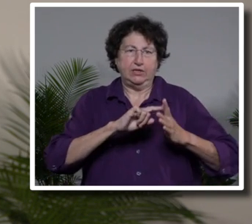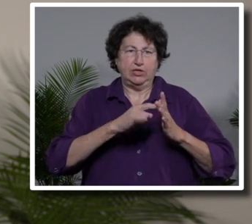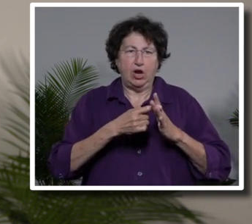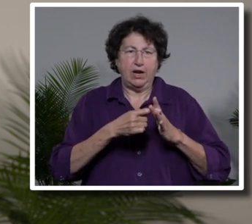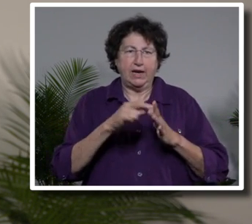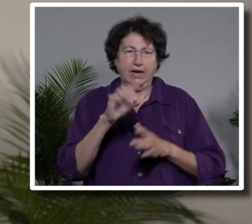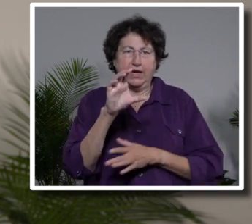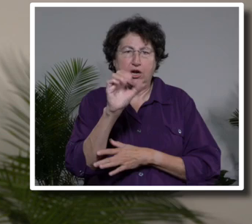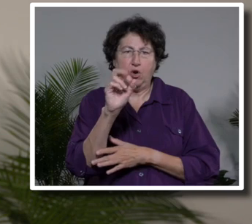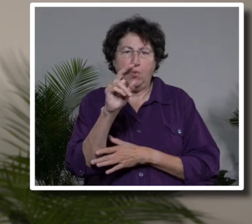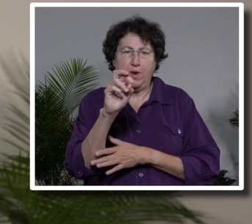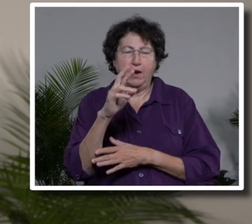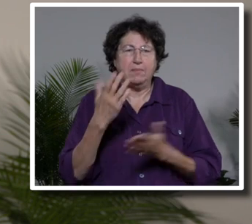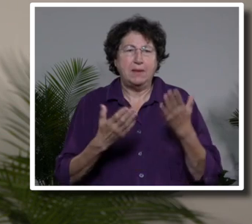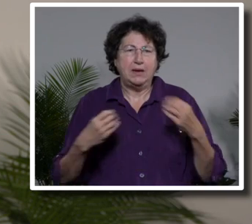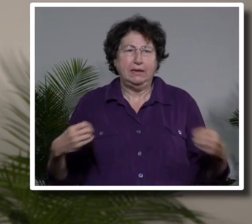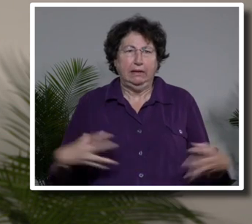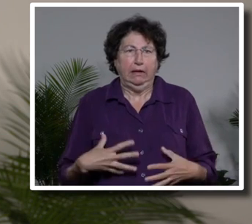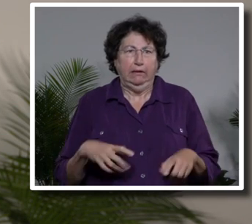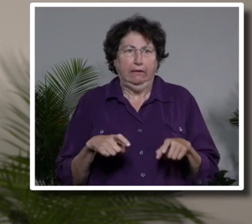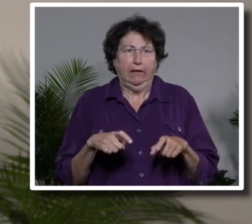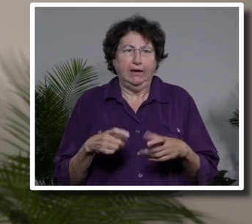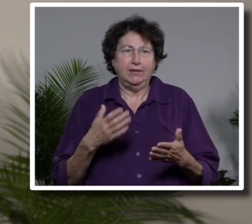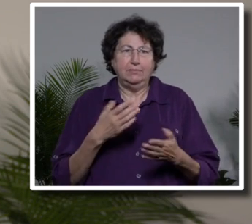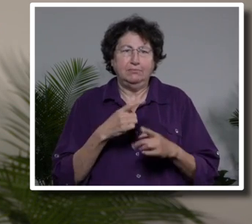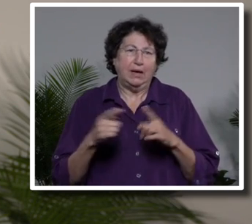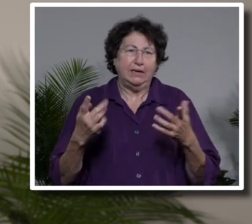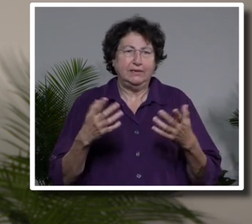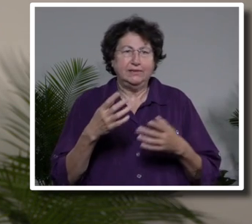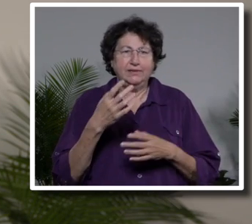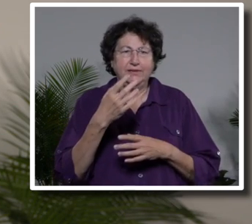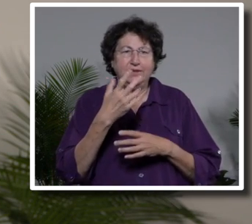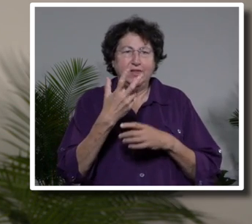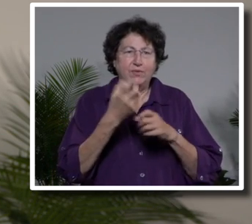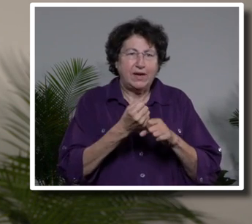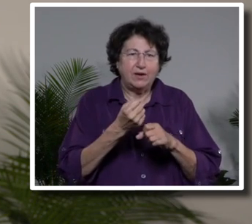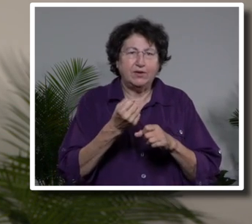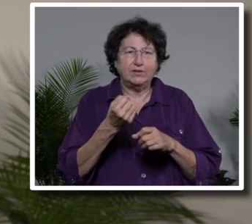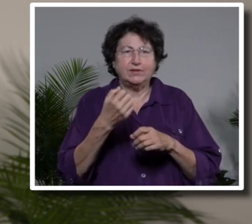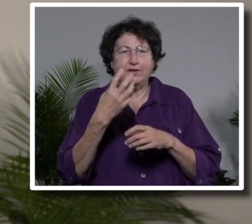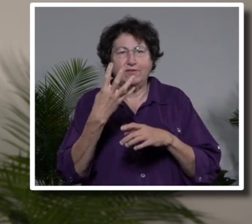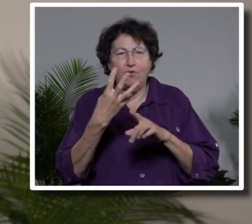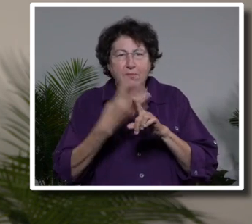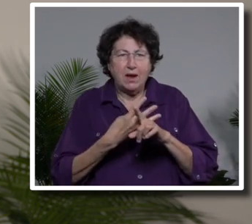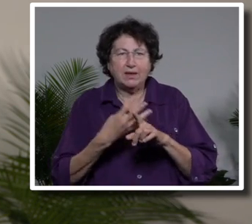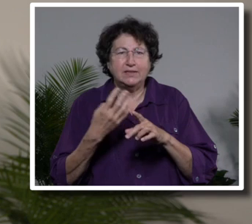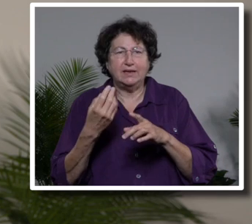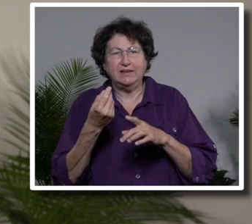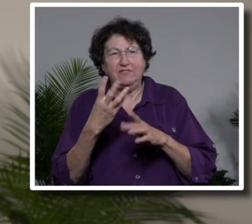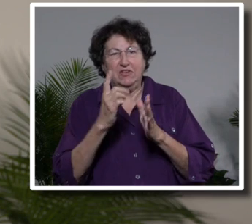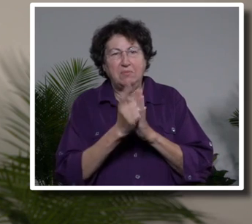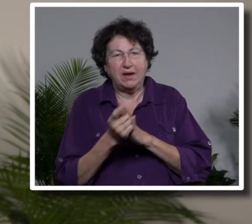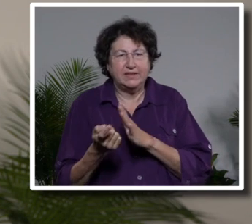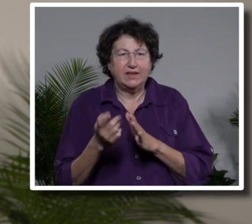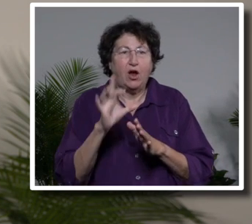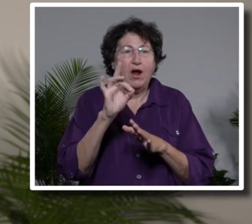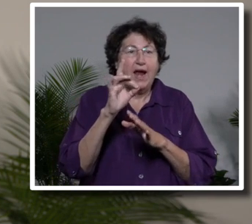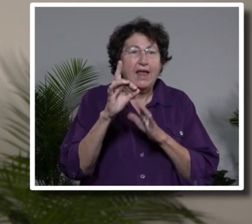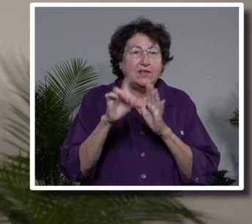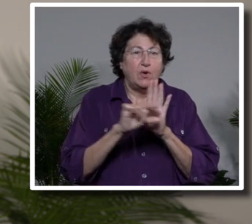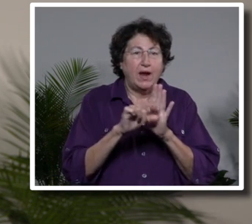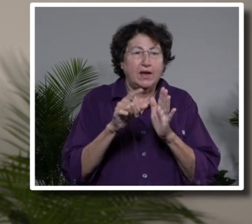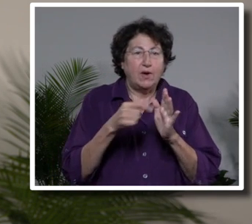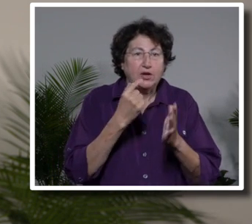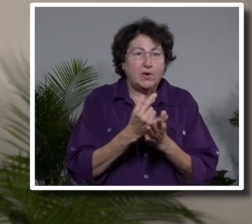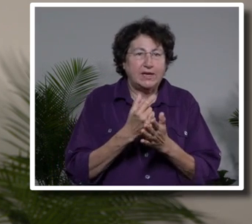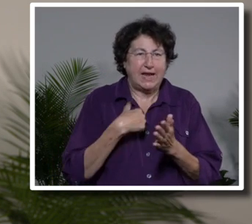scary, but 4 years, 3 months, 4 days, and give or take a few minutes ago, at our eighth grade graduation,